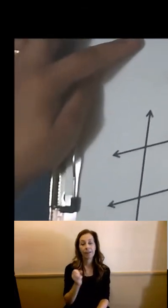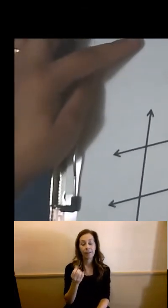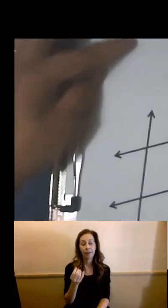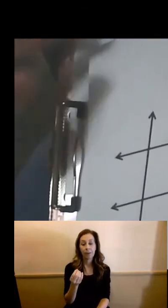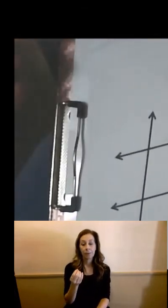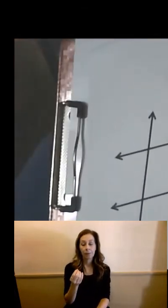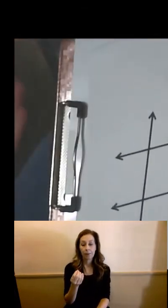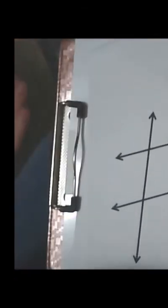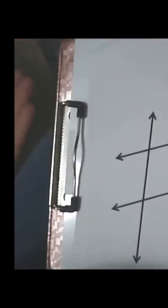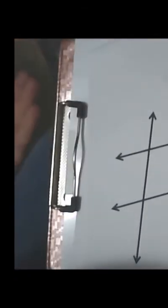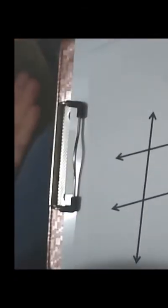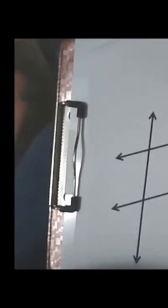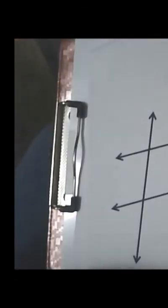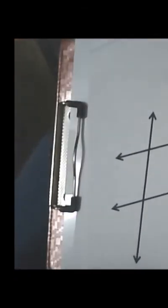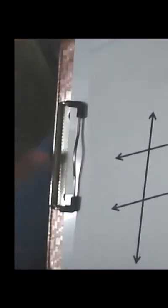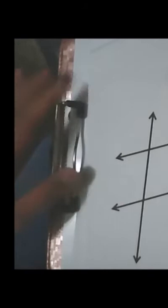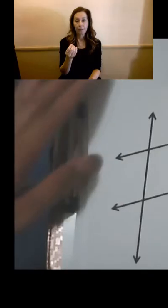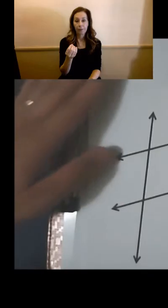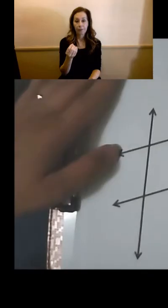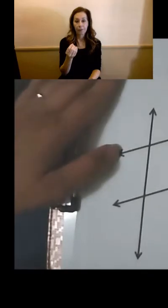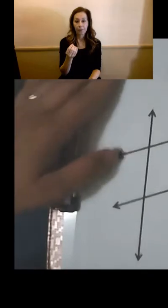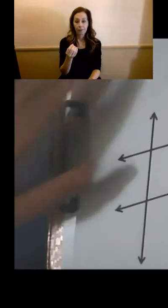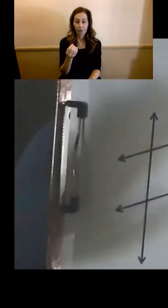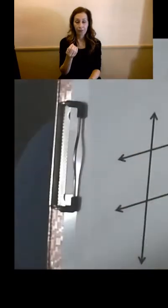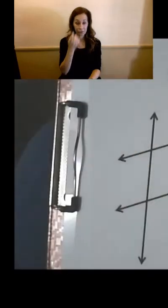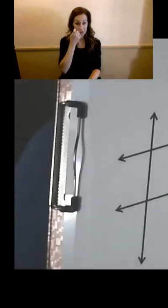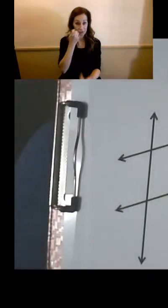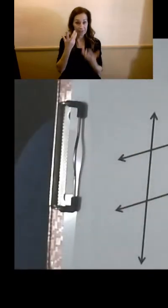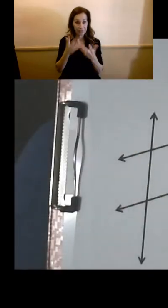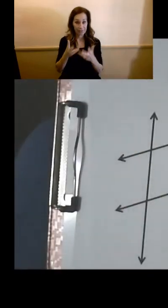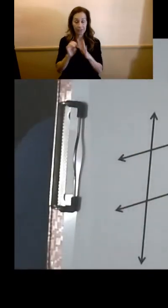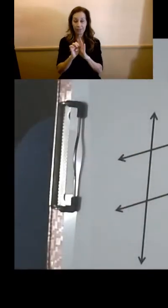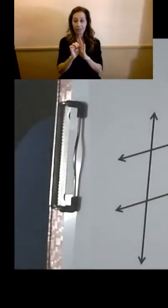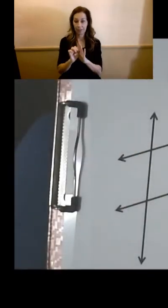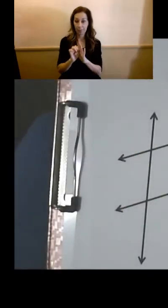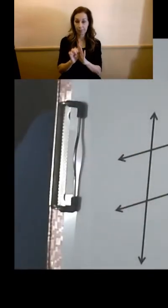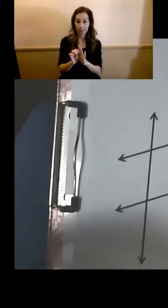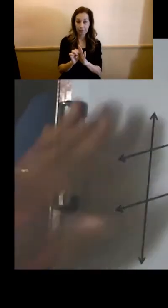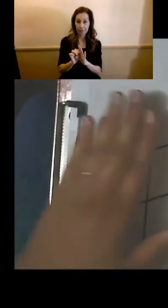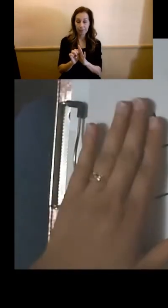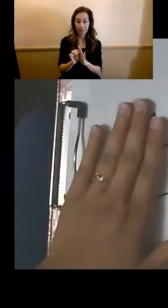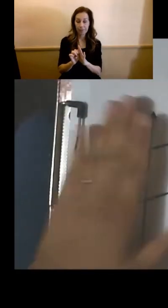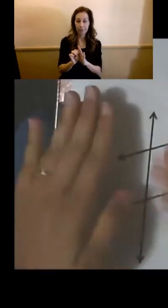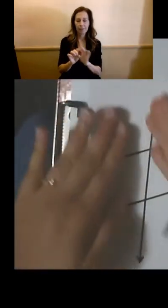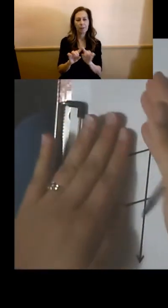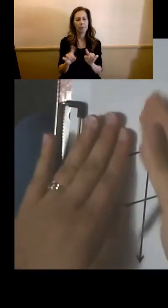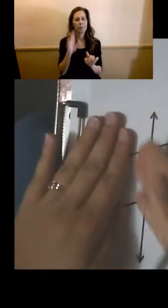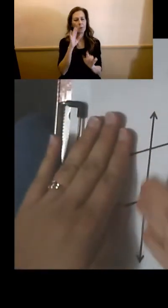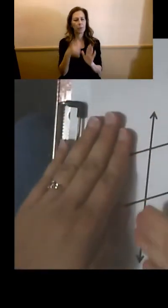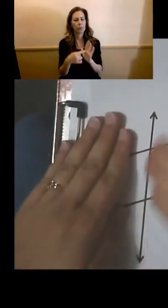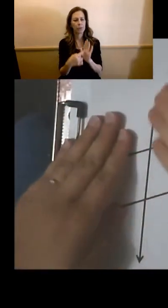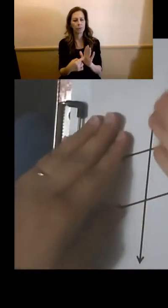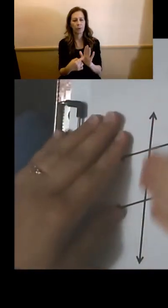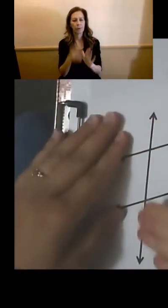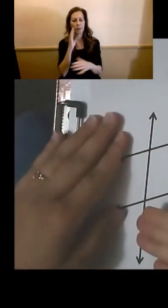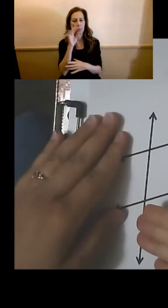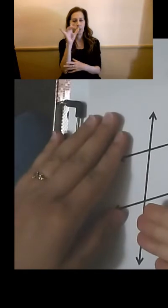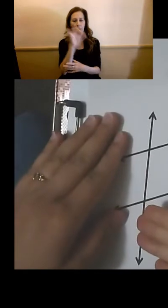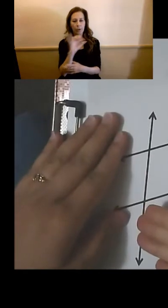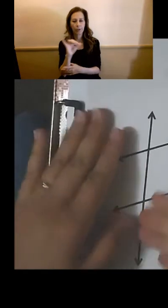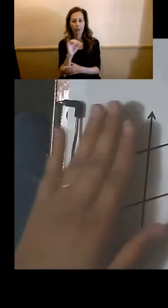So we just did these examples, all right, but let me show you what it will look like with this, with the